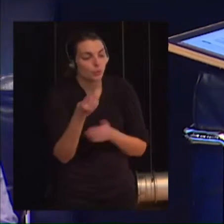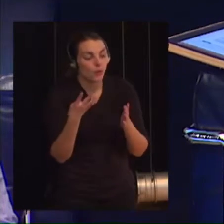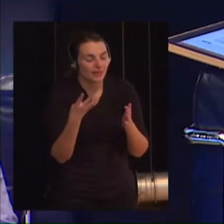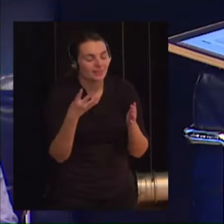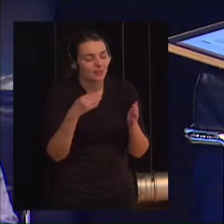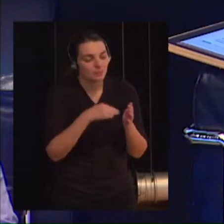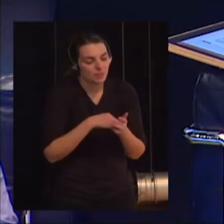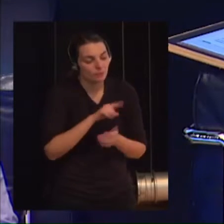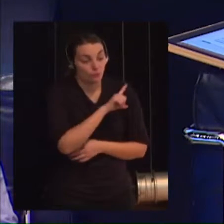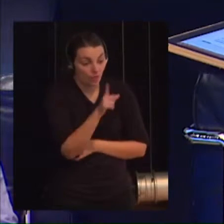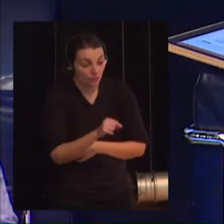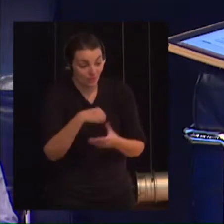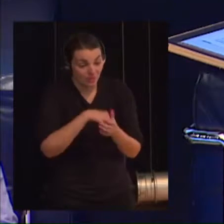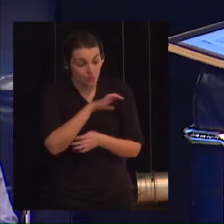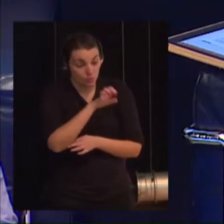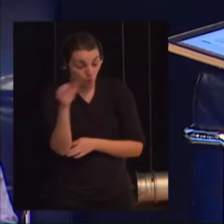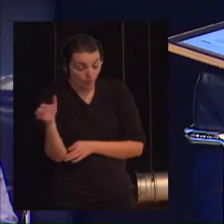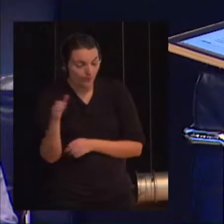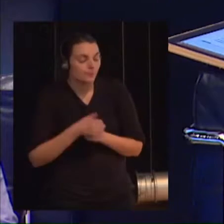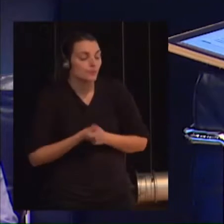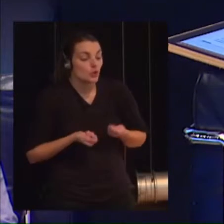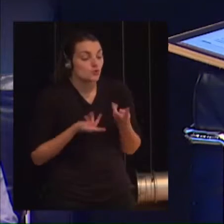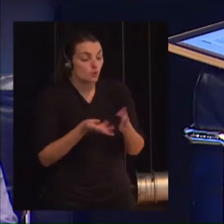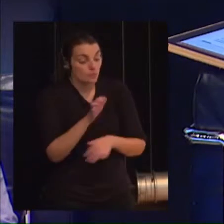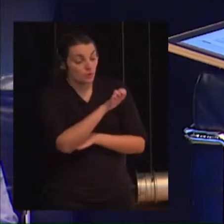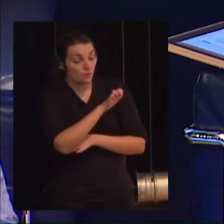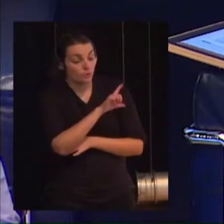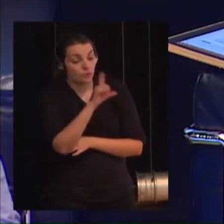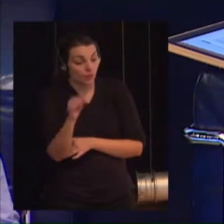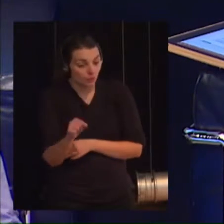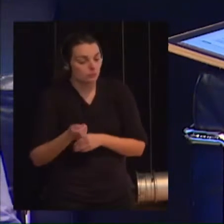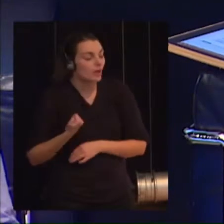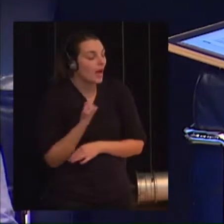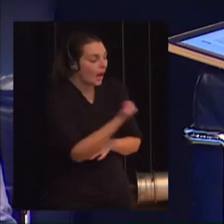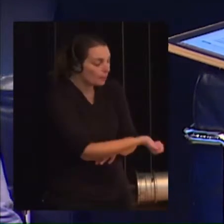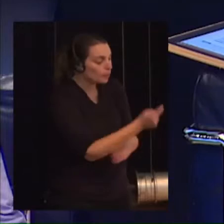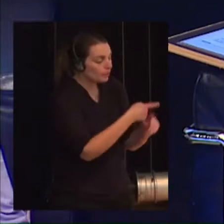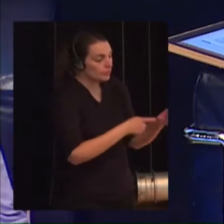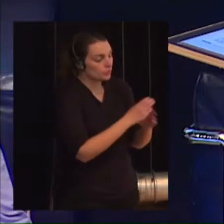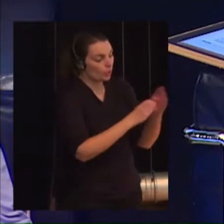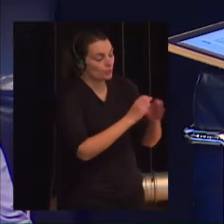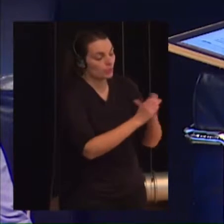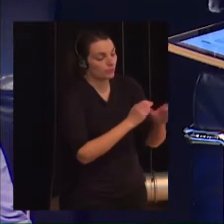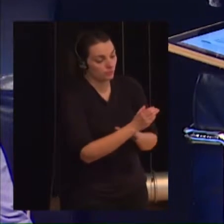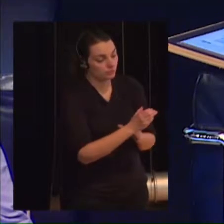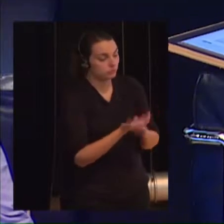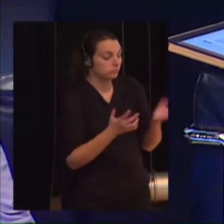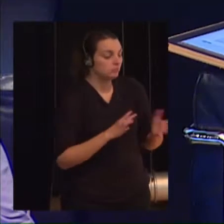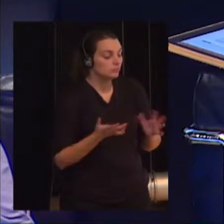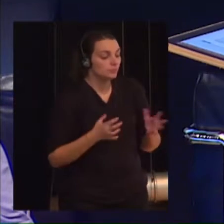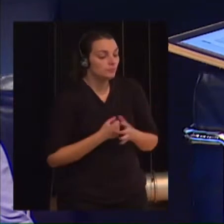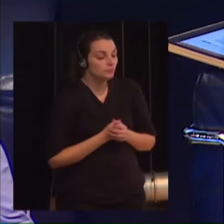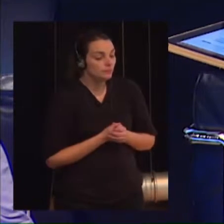euros, mm-hmm. and the number of foundations that support media as its role in society to inform citizens to make the better